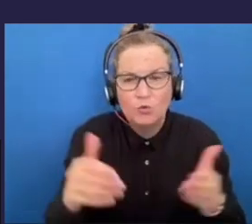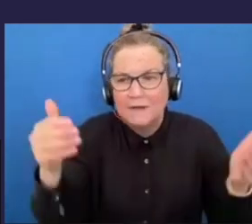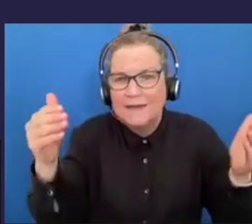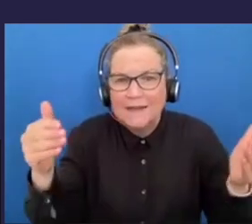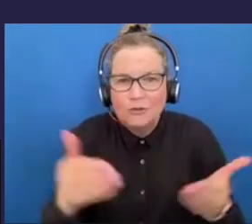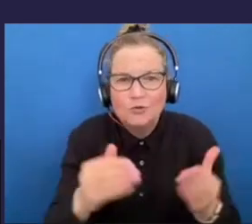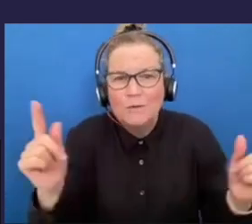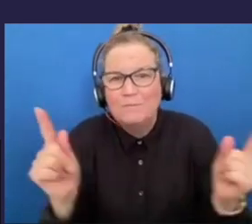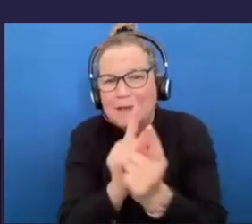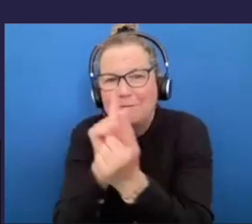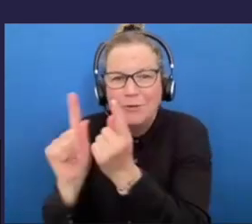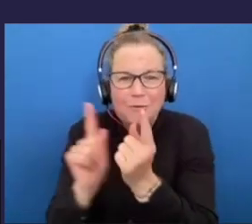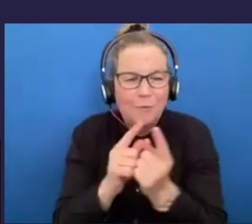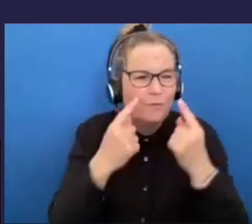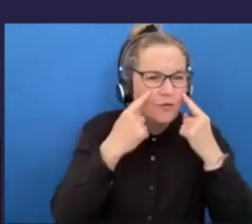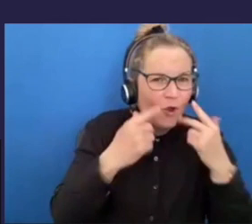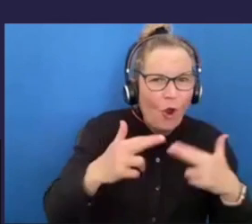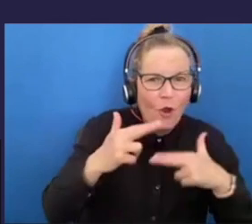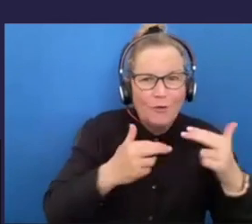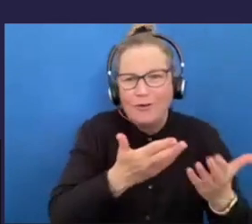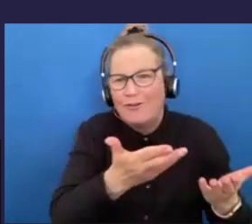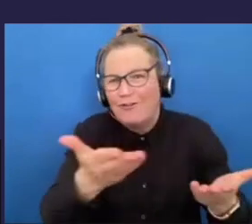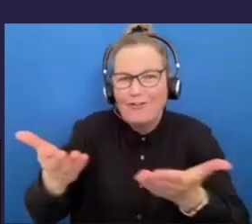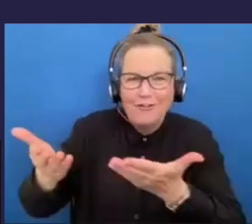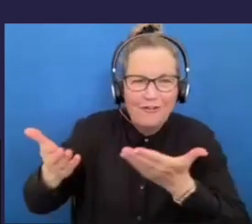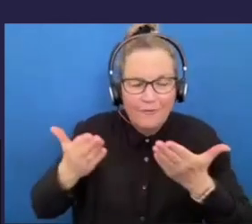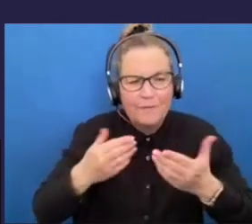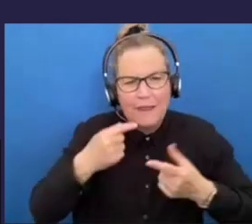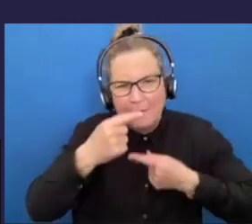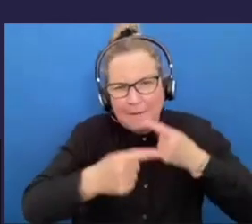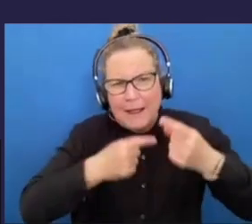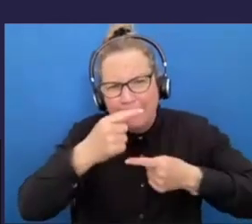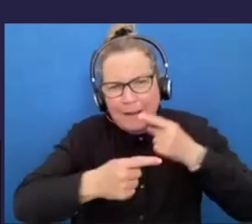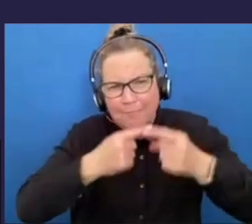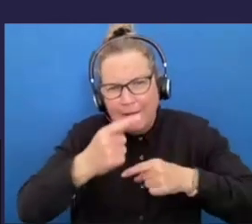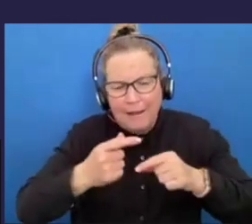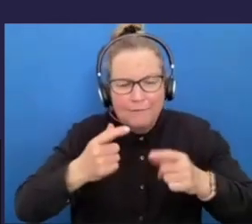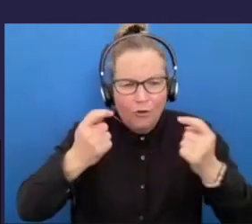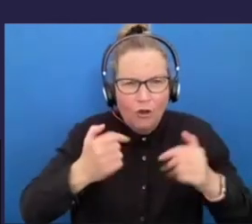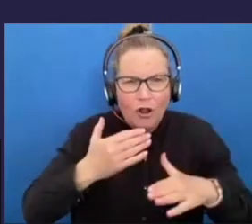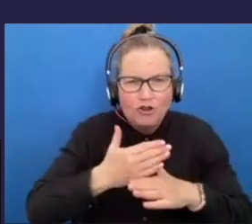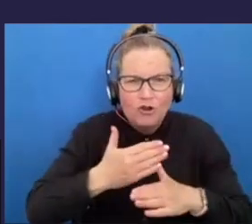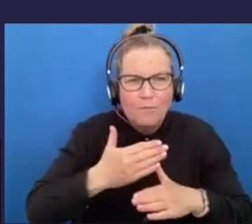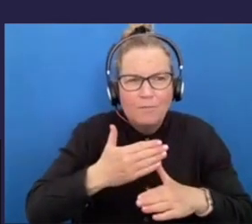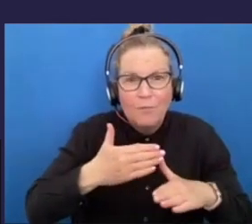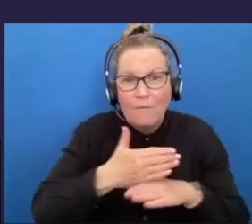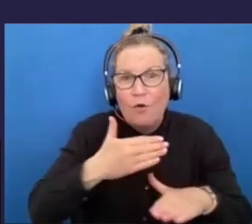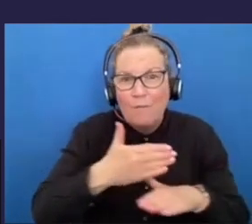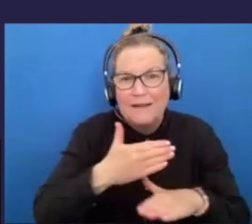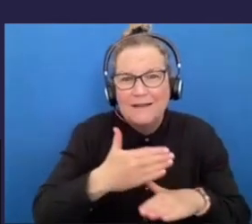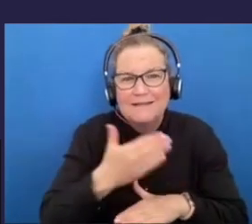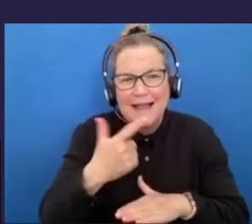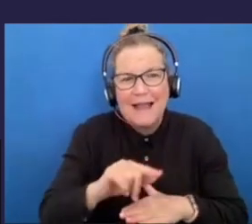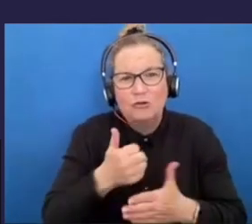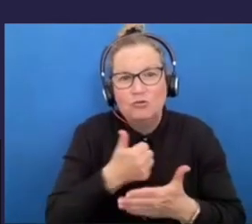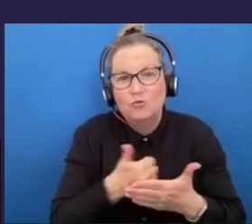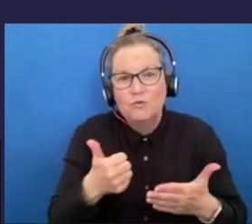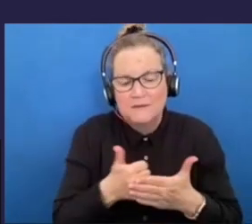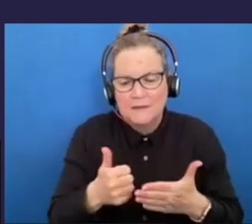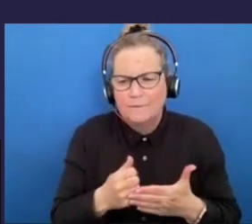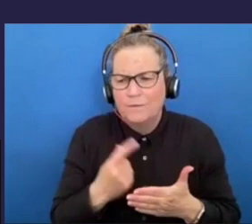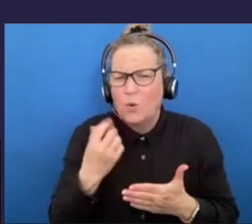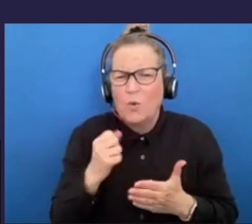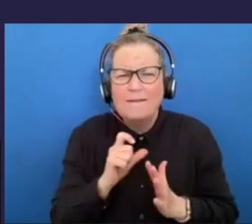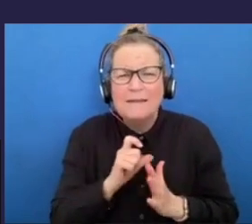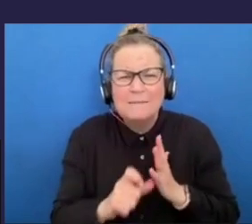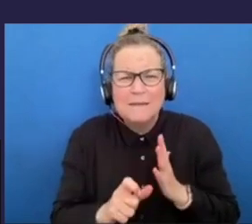the new worker around, and so on, explaining early job performance and work routines. How do we help a worker with a disability